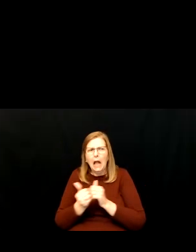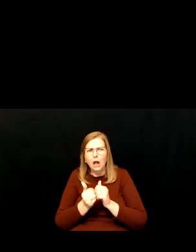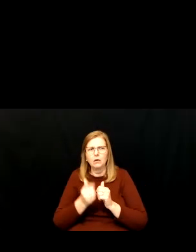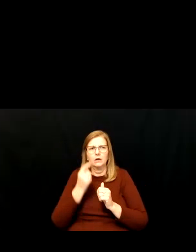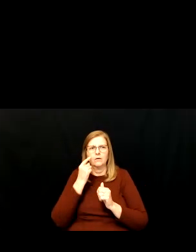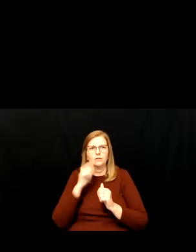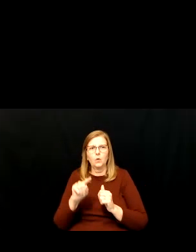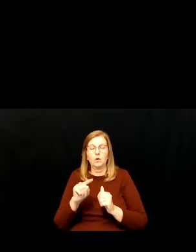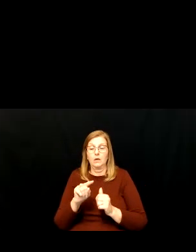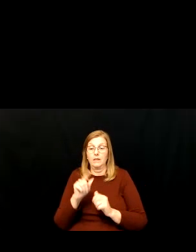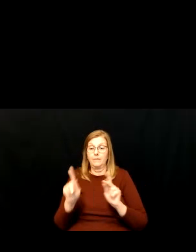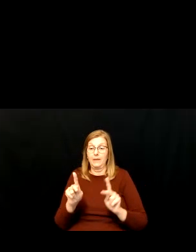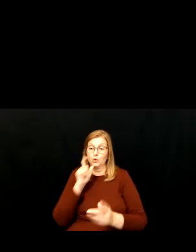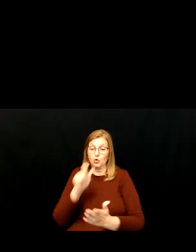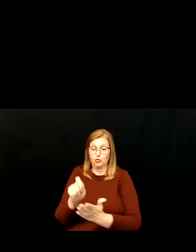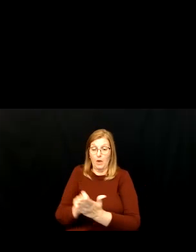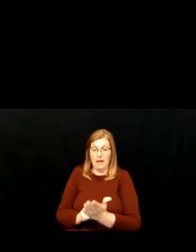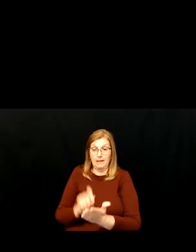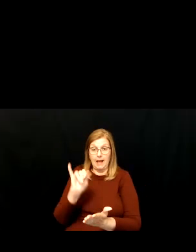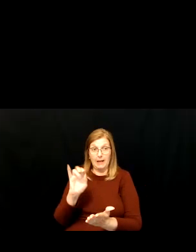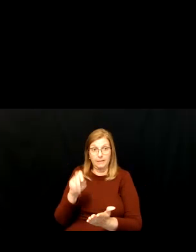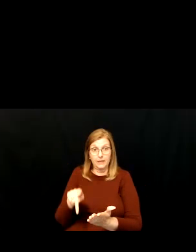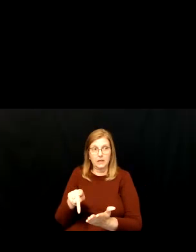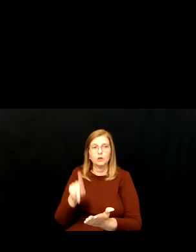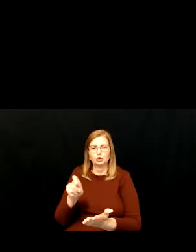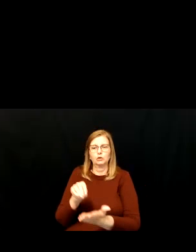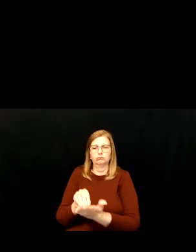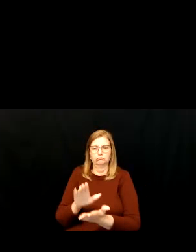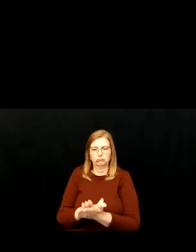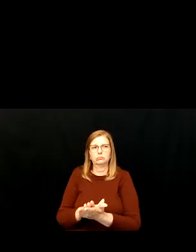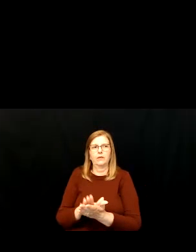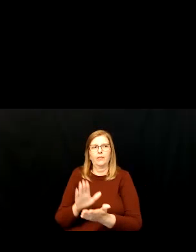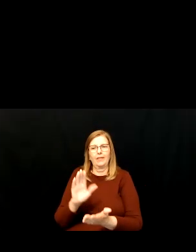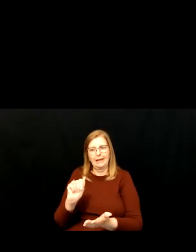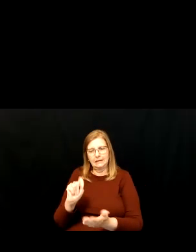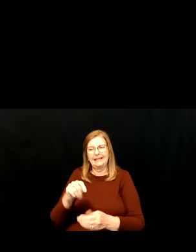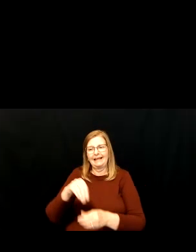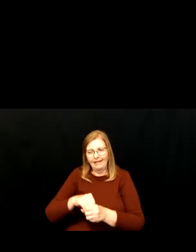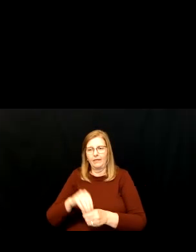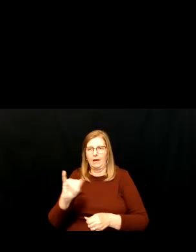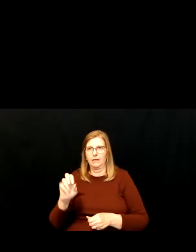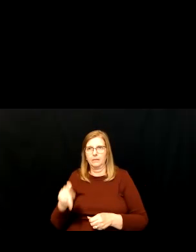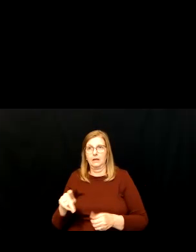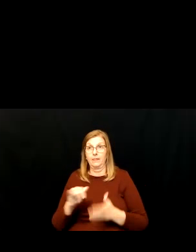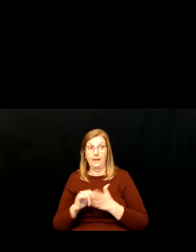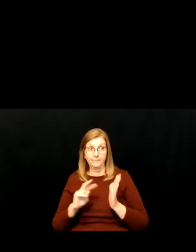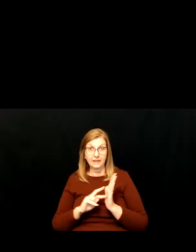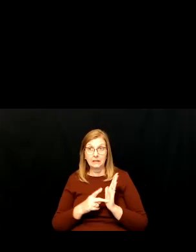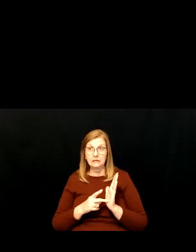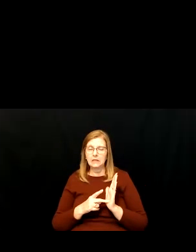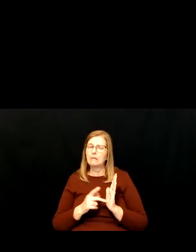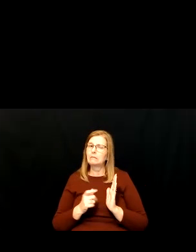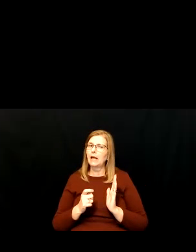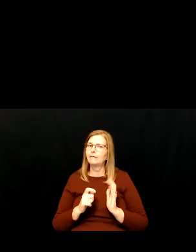completing IEPs should record AT in the IEP. And what this means is, I'm kind of challenging those of you who